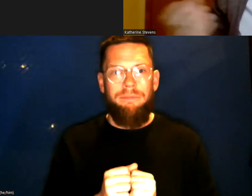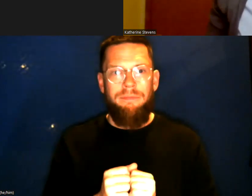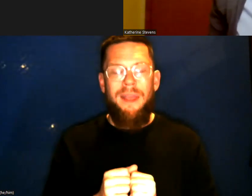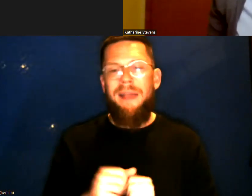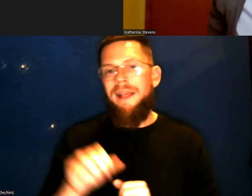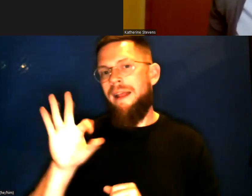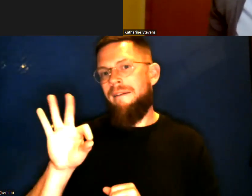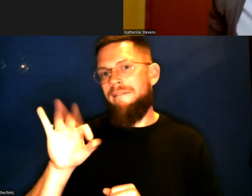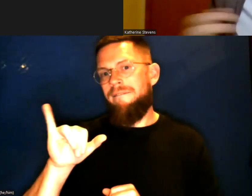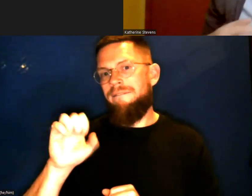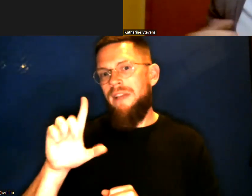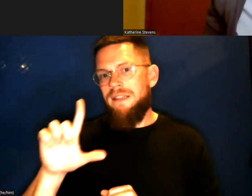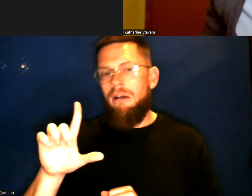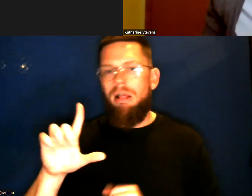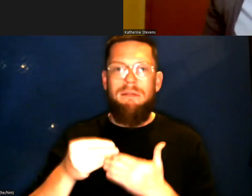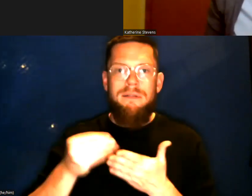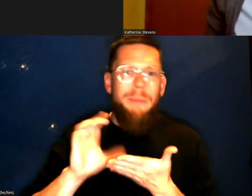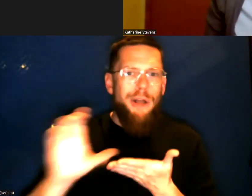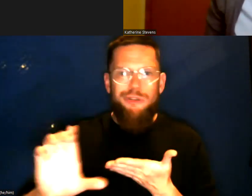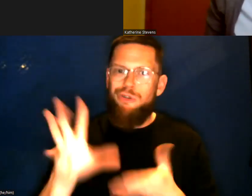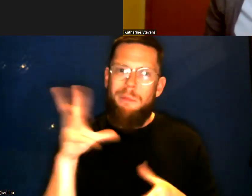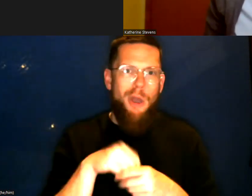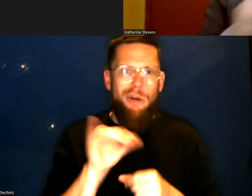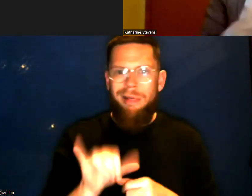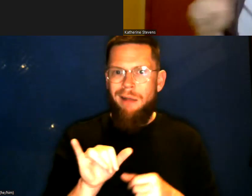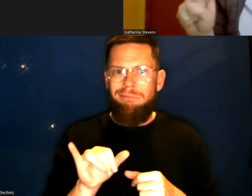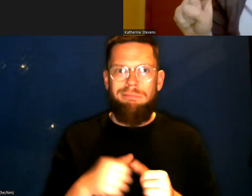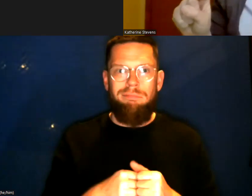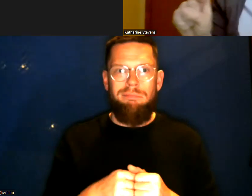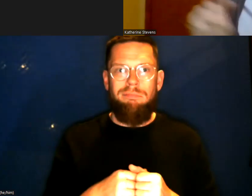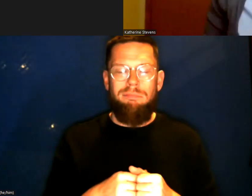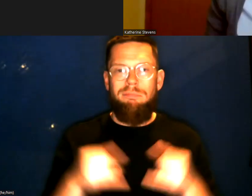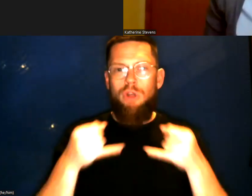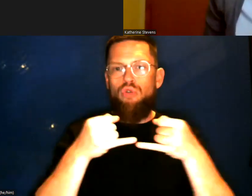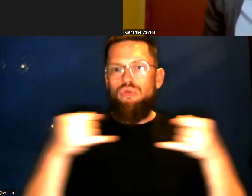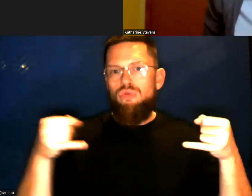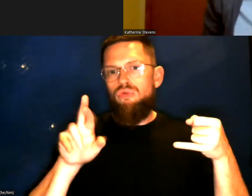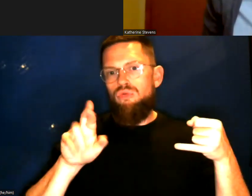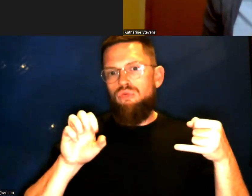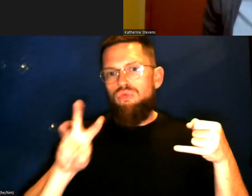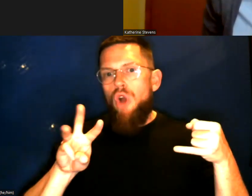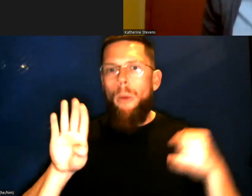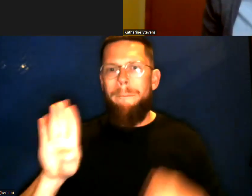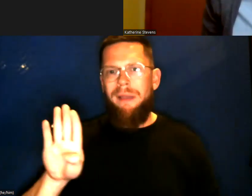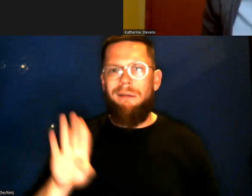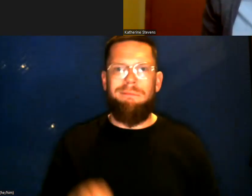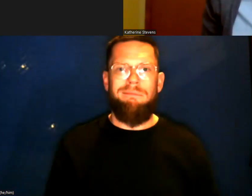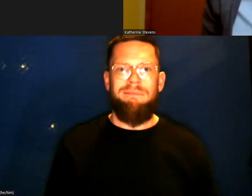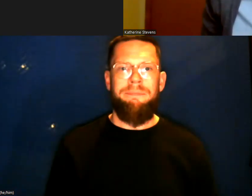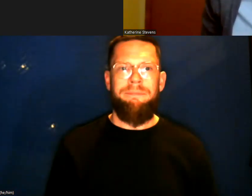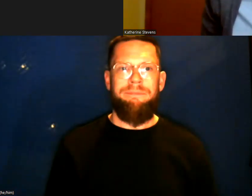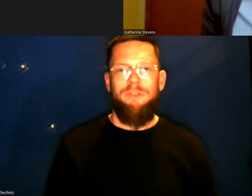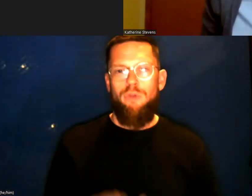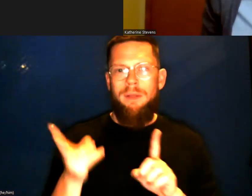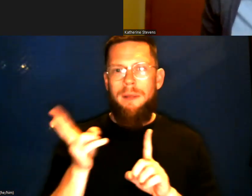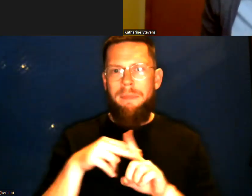that. So if there's a fiscal sponsor fee, you put it in row, it's row B, I believe, on the application budget